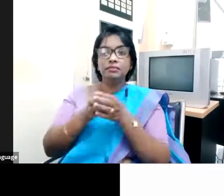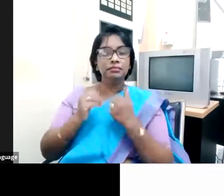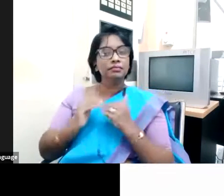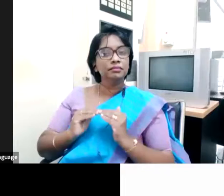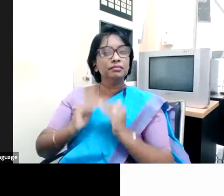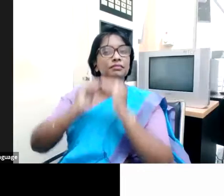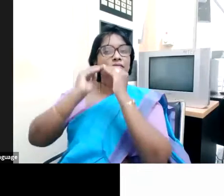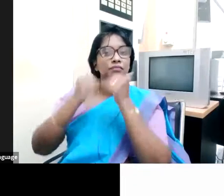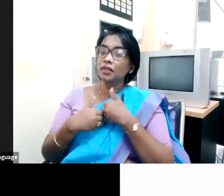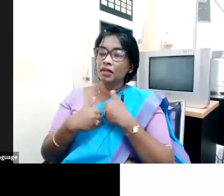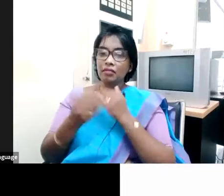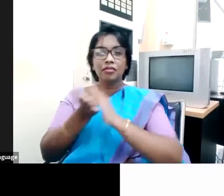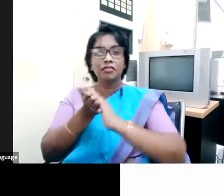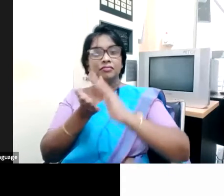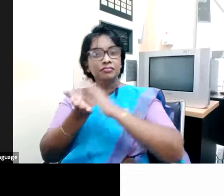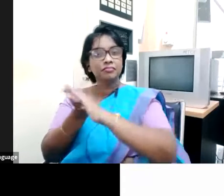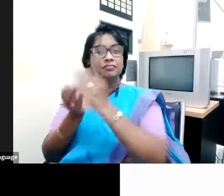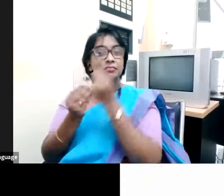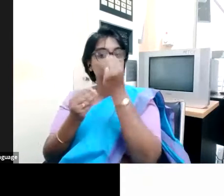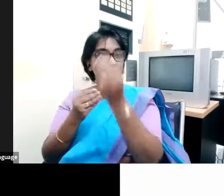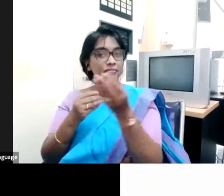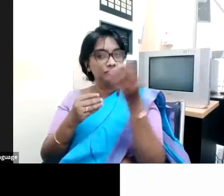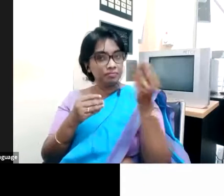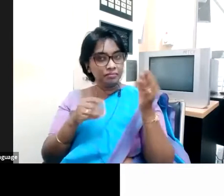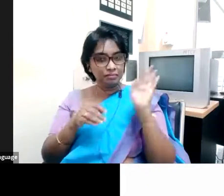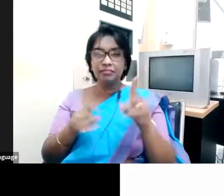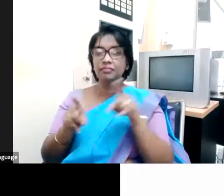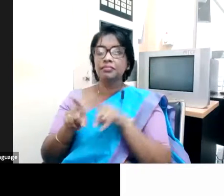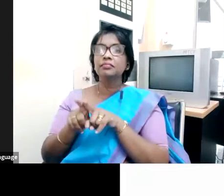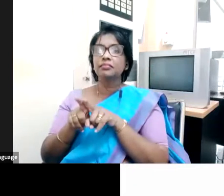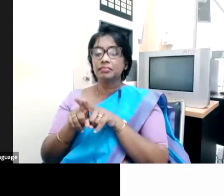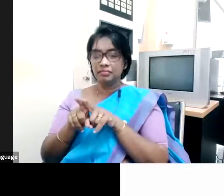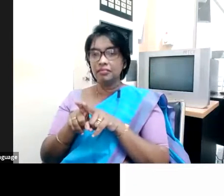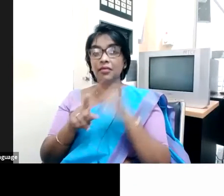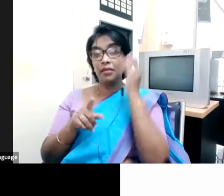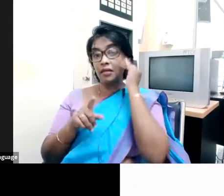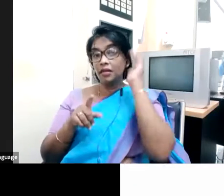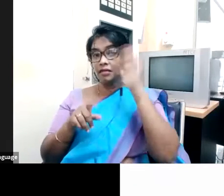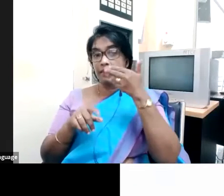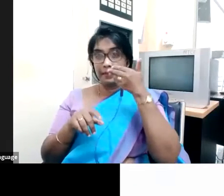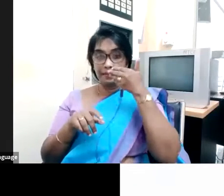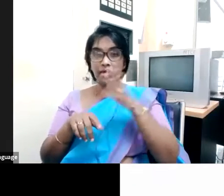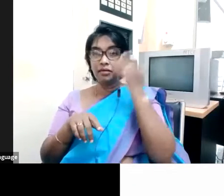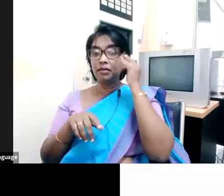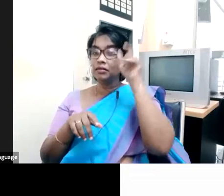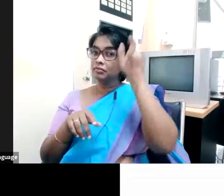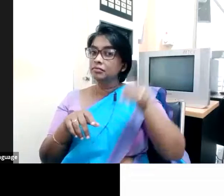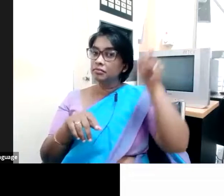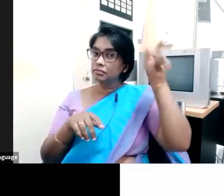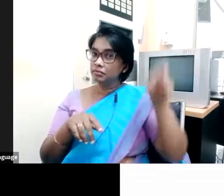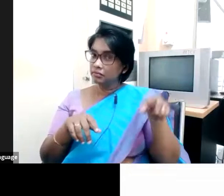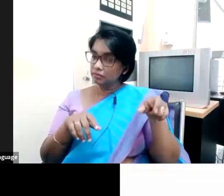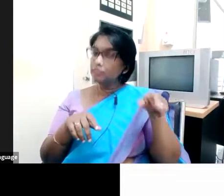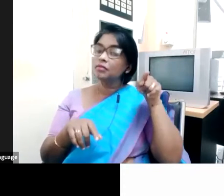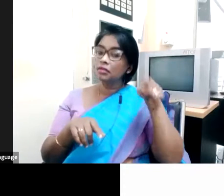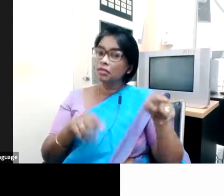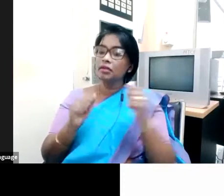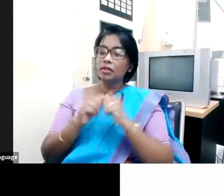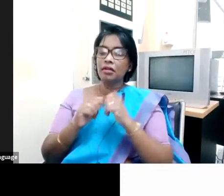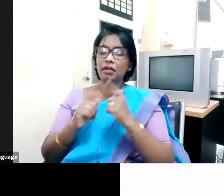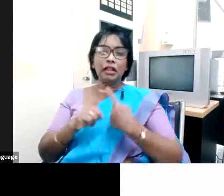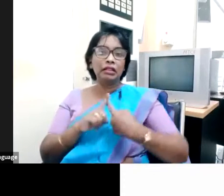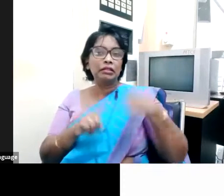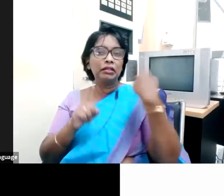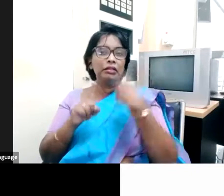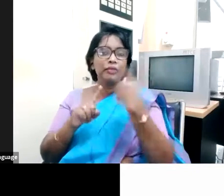extend support to talented women in terms of mentorship or education, as